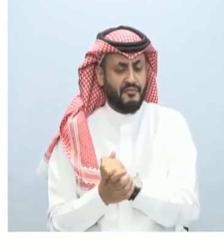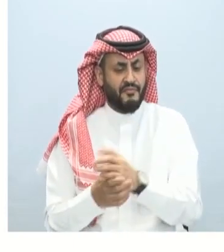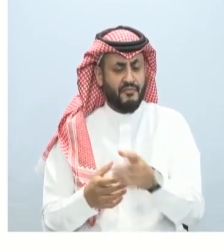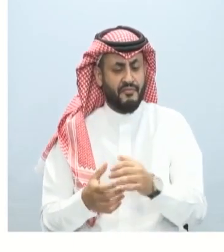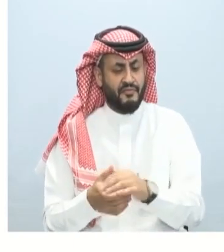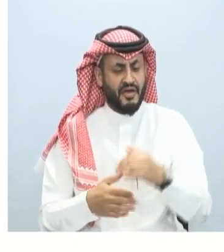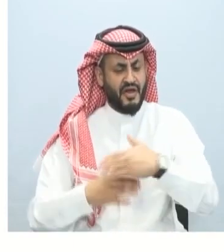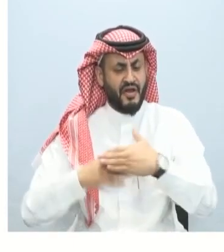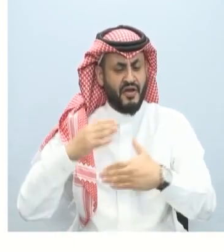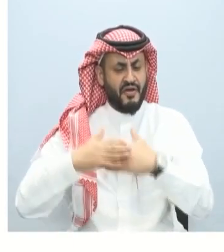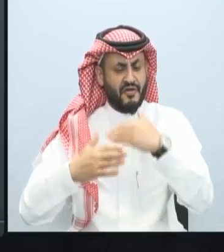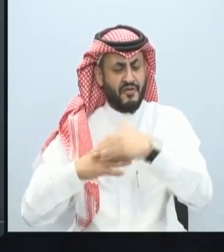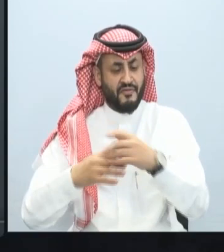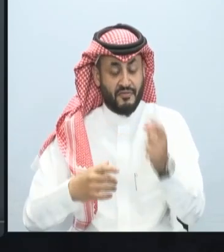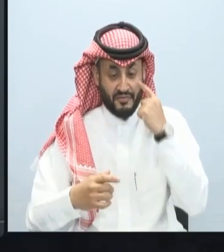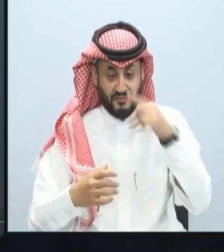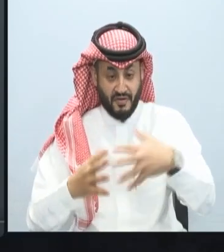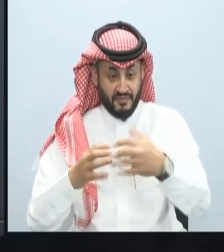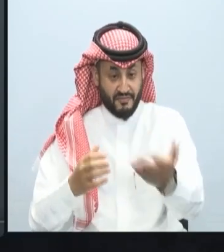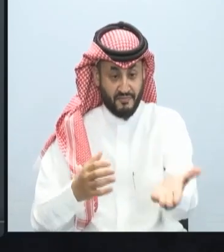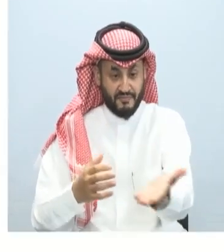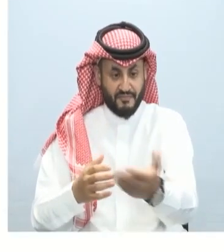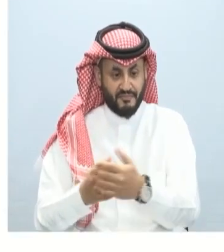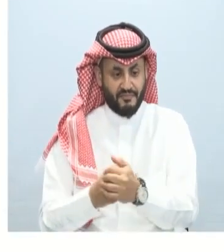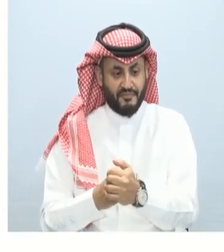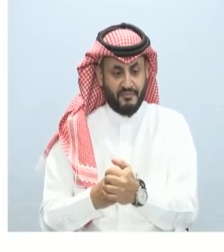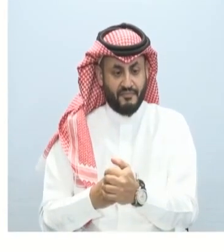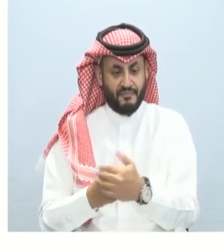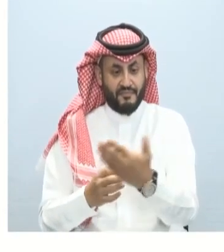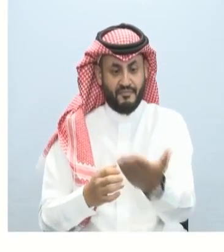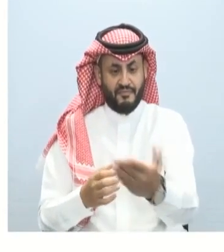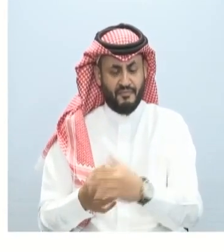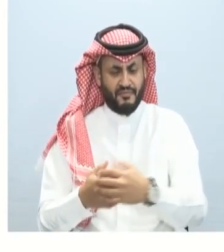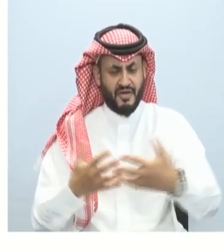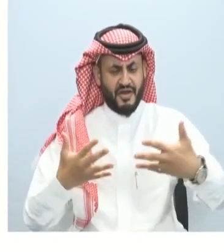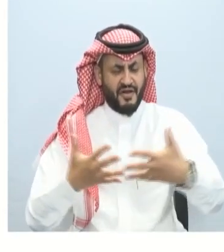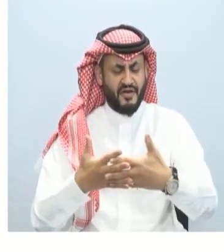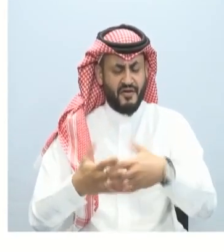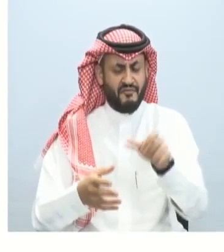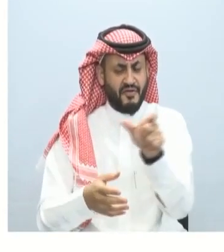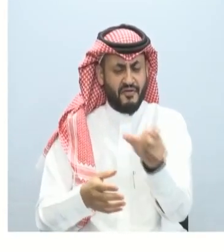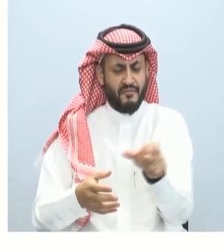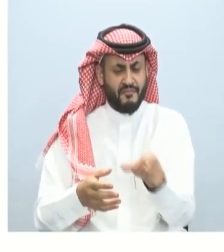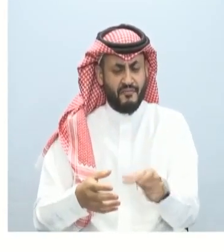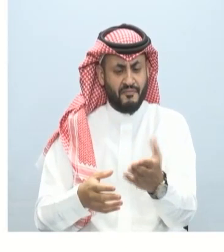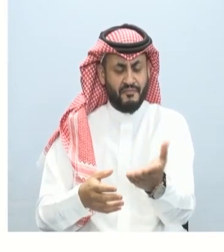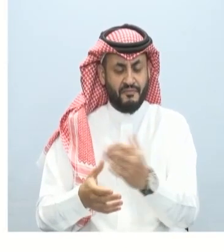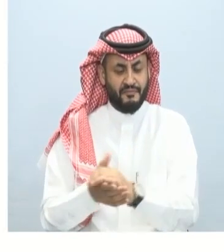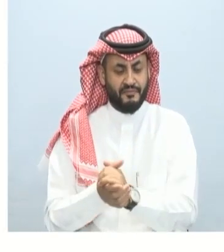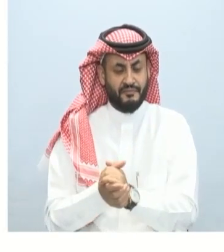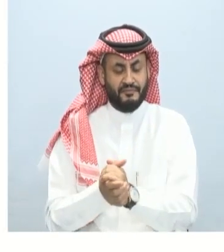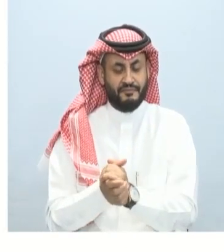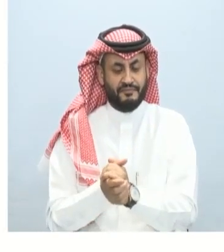boards together. Do you remember the word circuit? Also, it is a word that we studied throughout our units in Unit